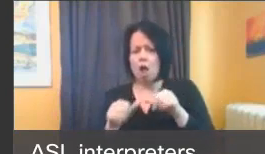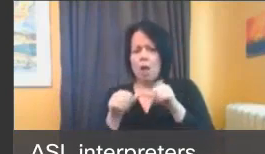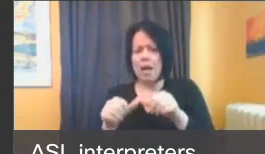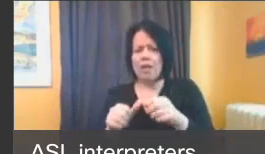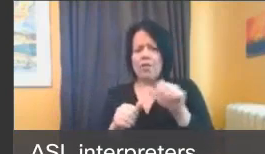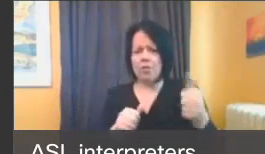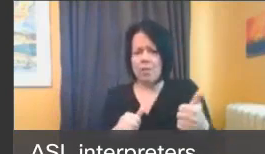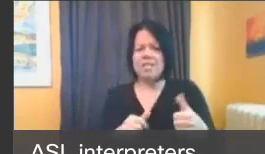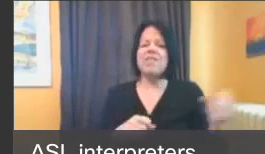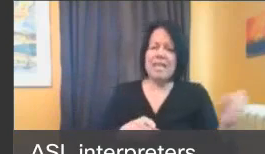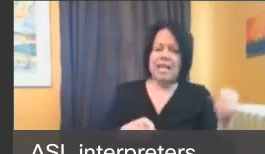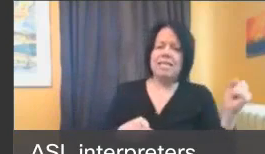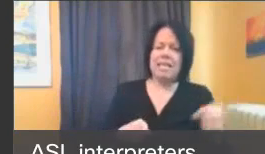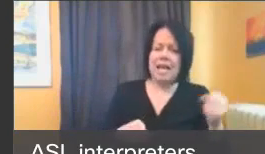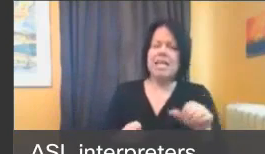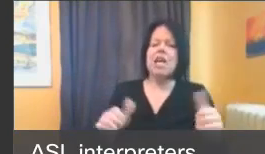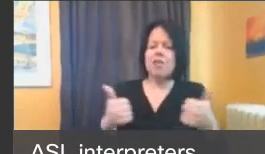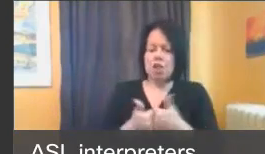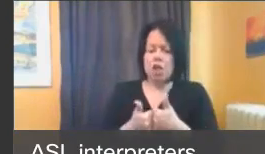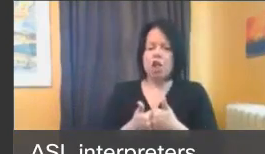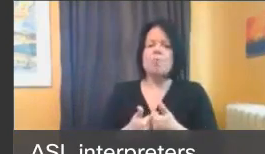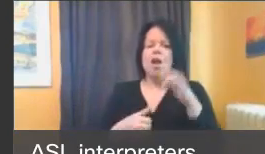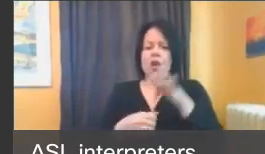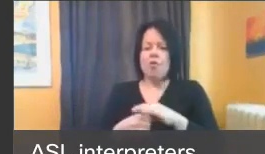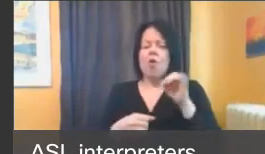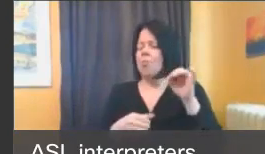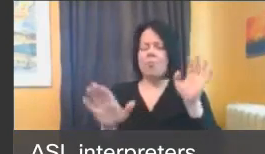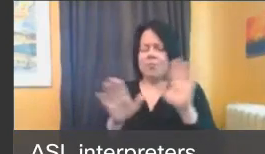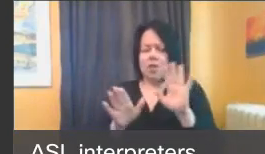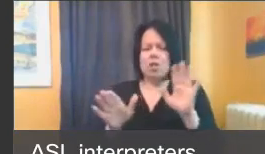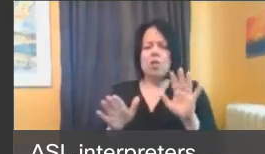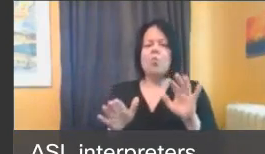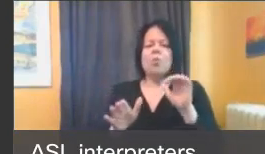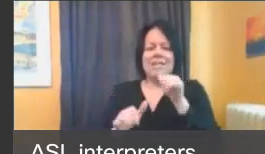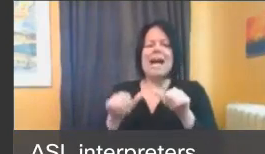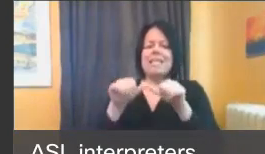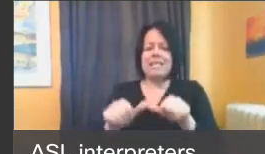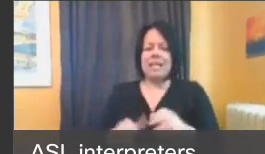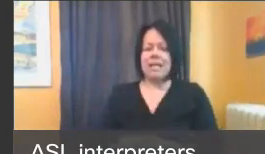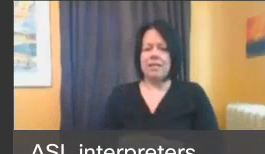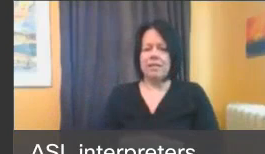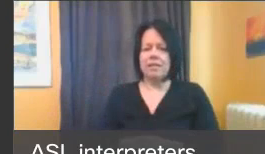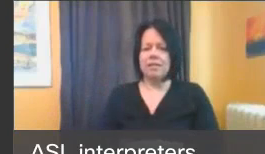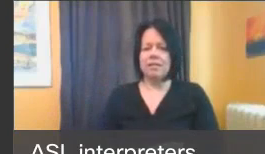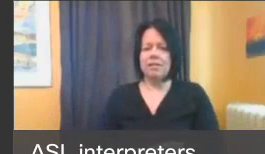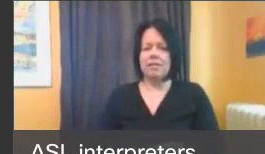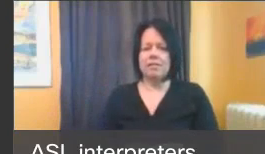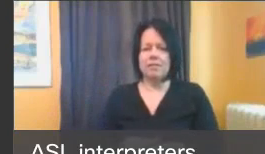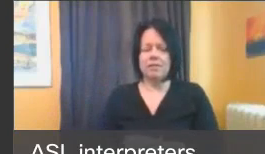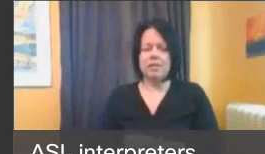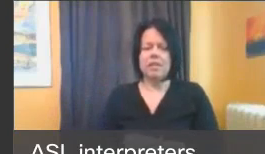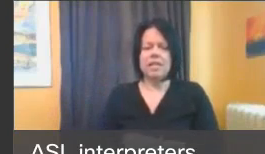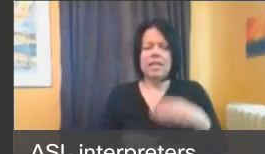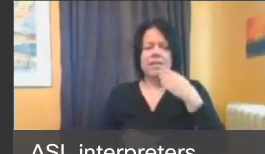three parts? Yeah, so the challenge to the vote by mail was upheld. I mean, I'm sorry, it was not sustained. Okay, thank you for